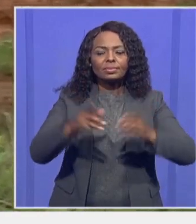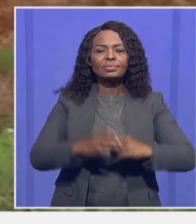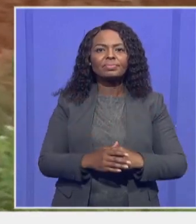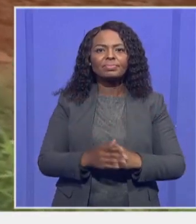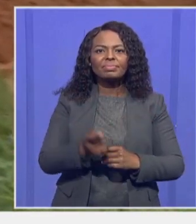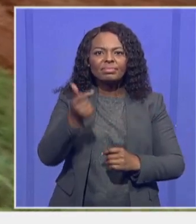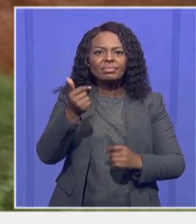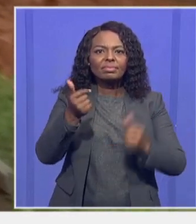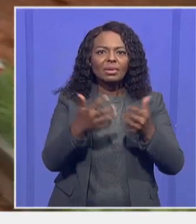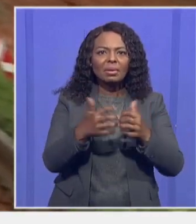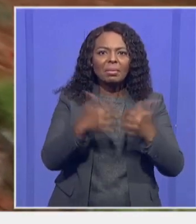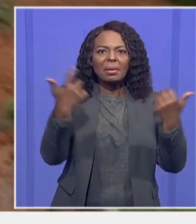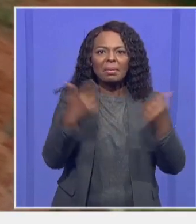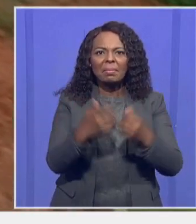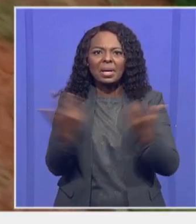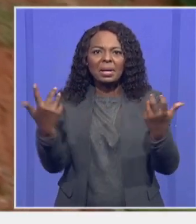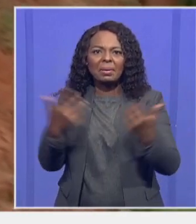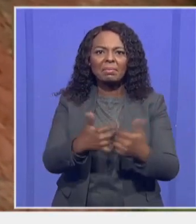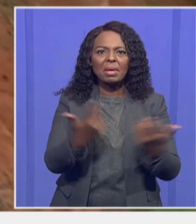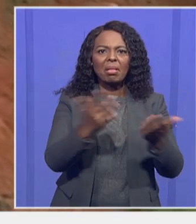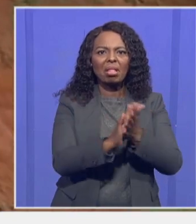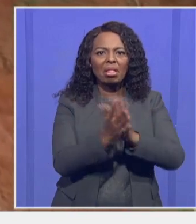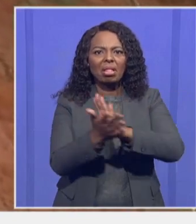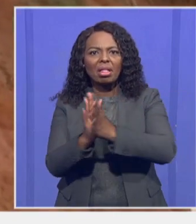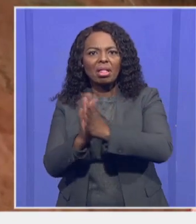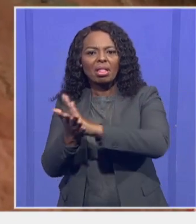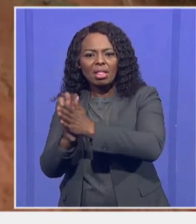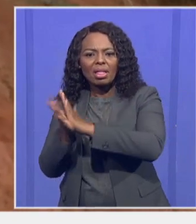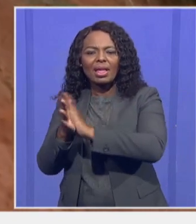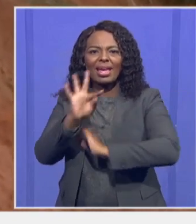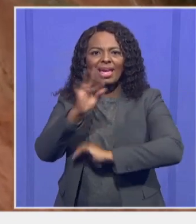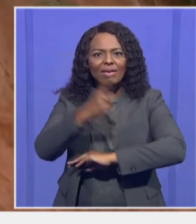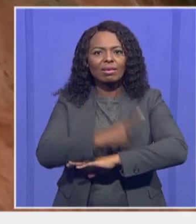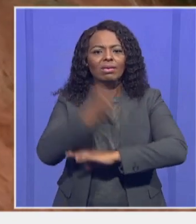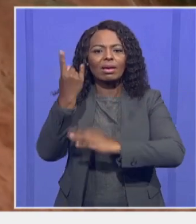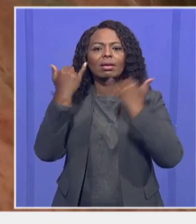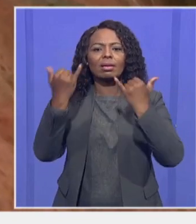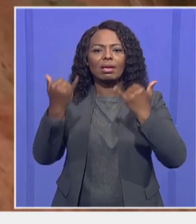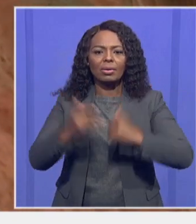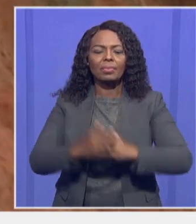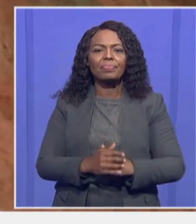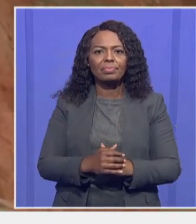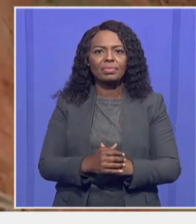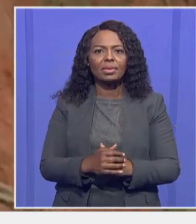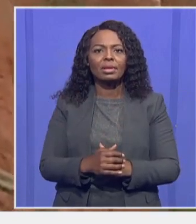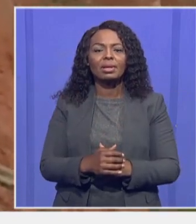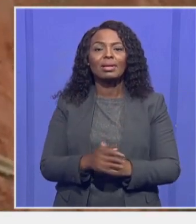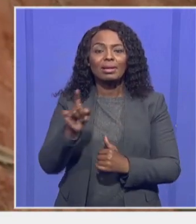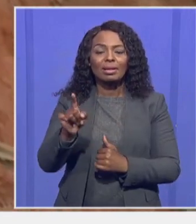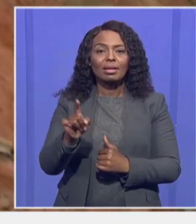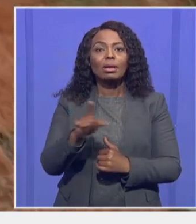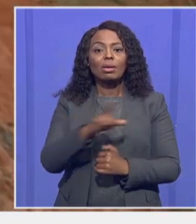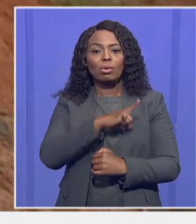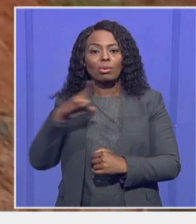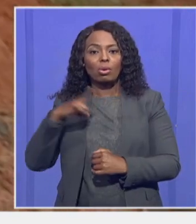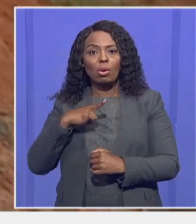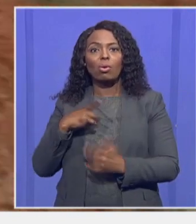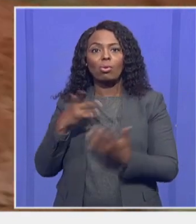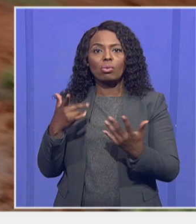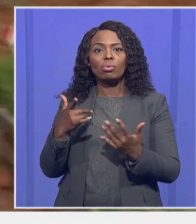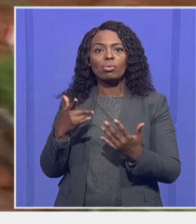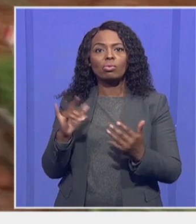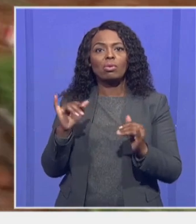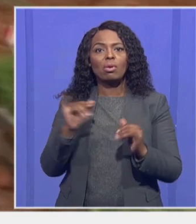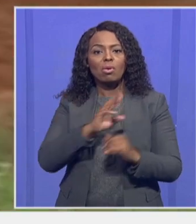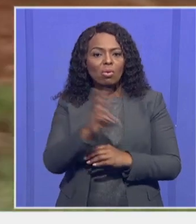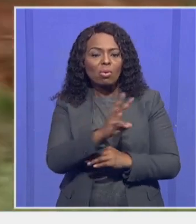bit collapsing on a daily basis. So we understand that they're going to be here for quite a while. He did make mention